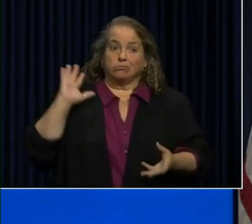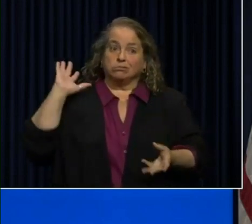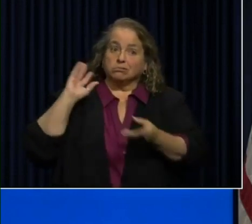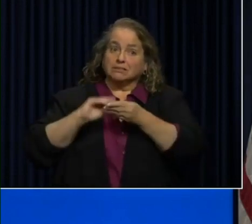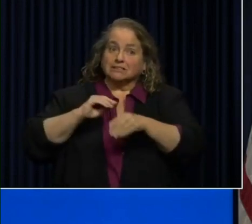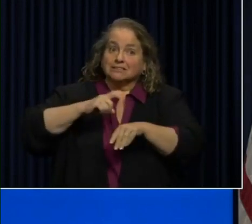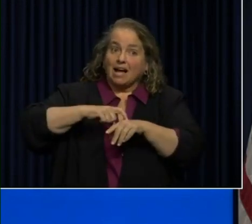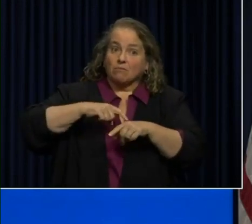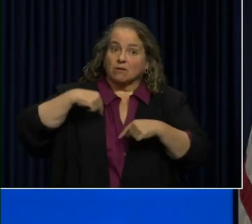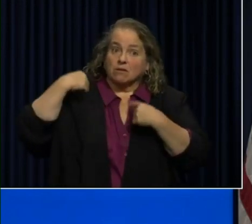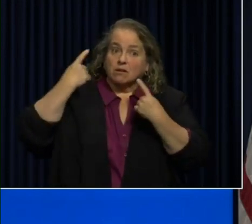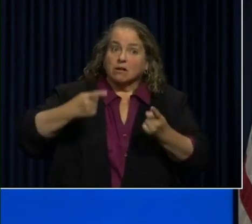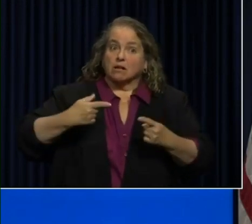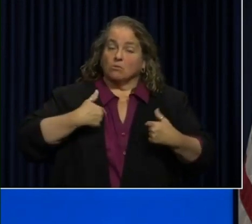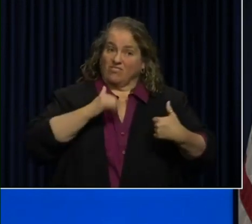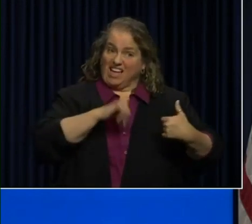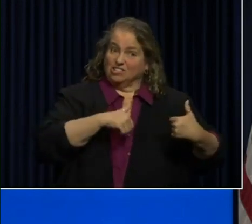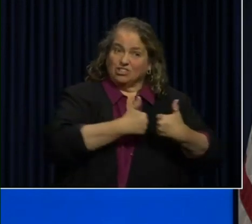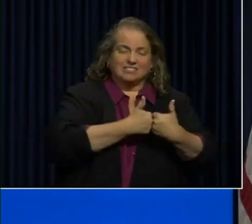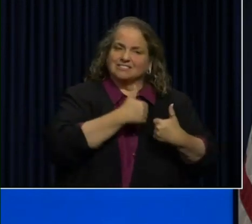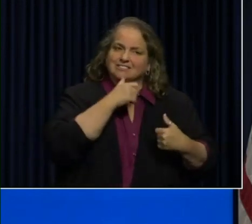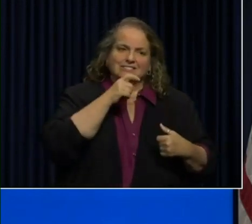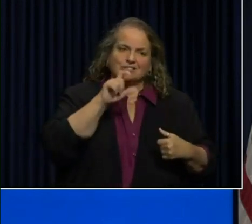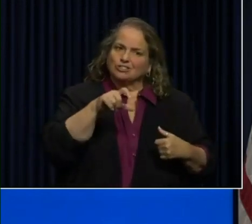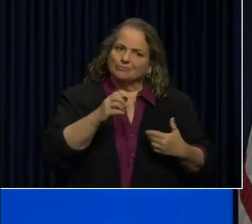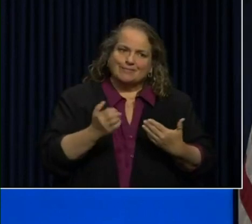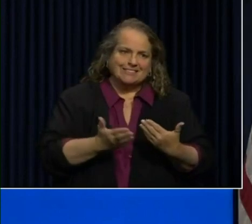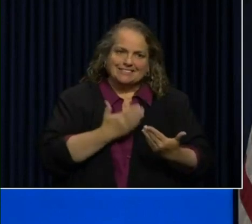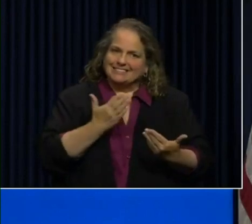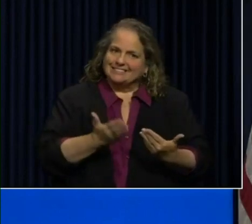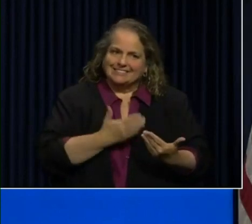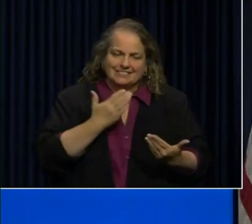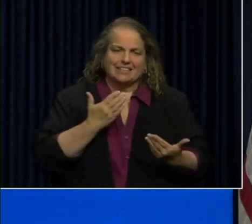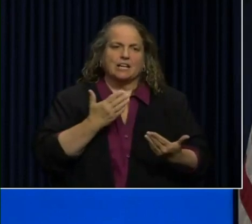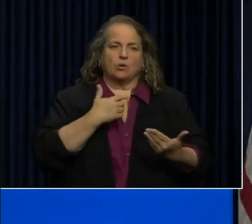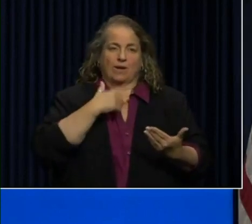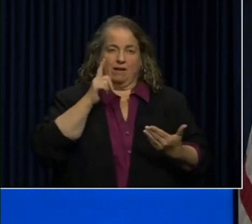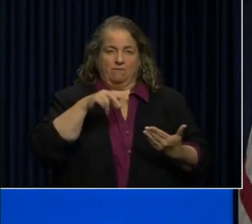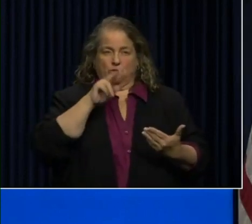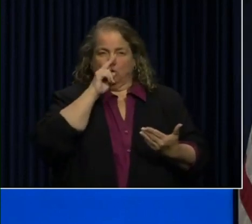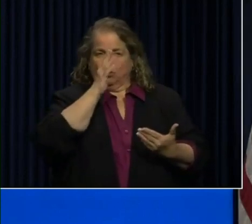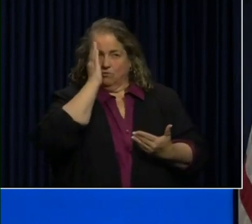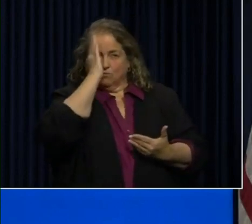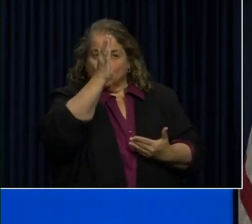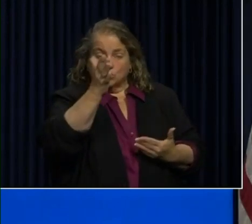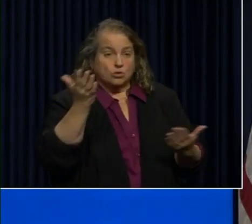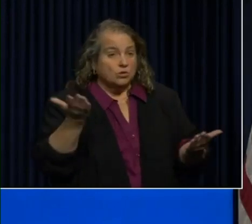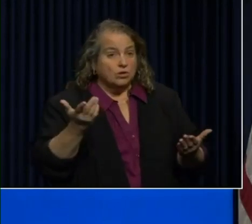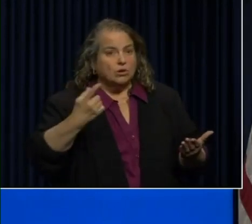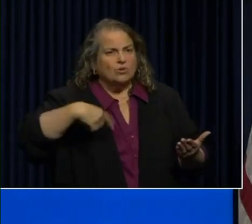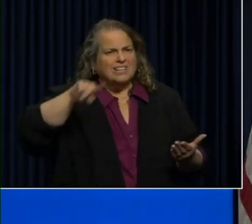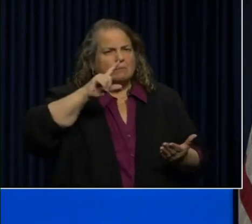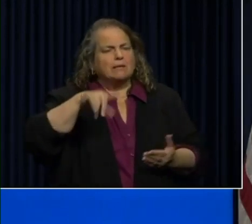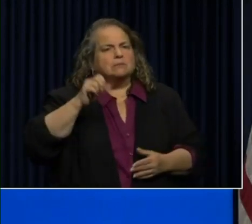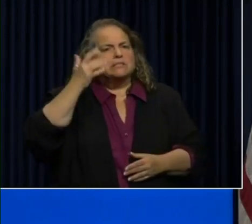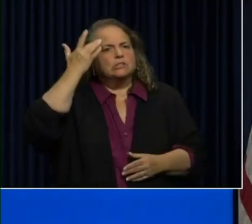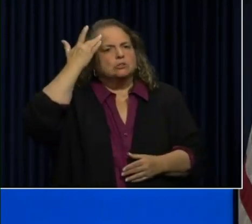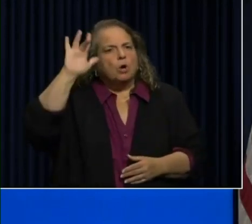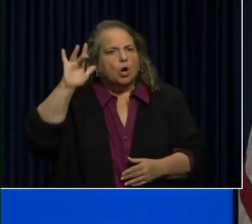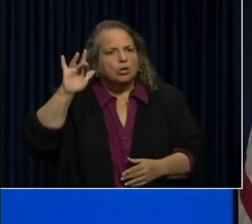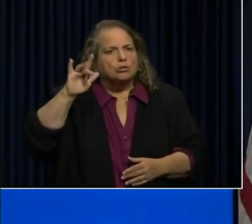sure, as we work on moving into the future, that we are smart and that we do it